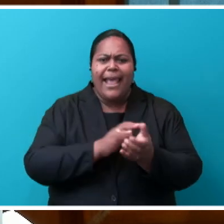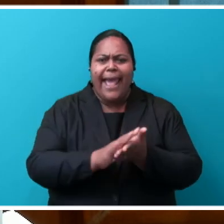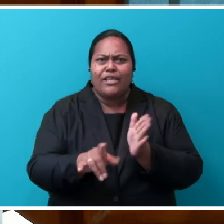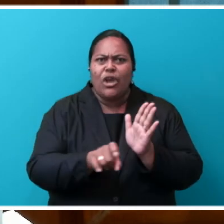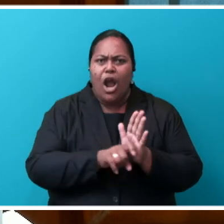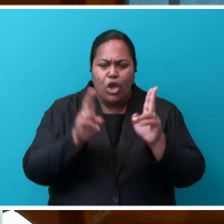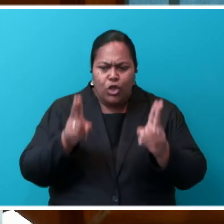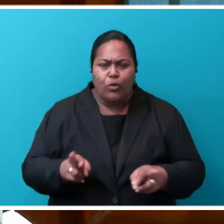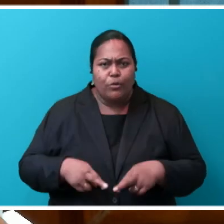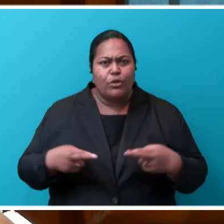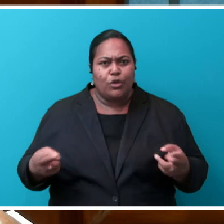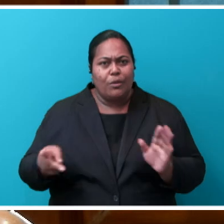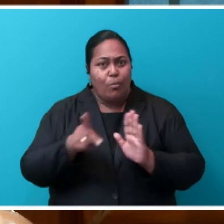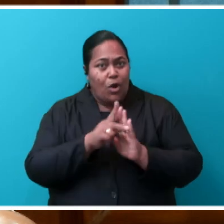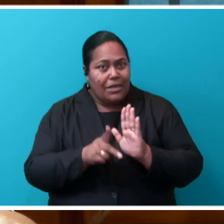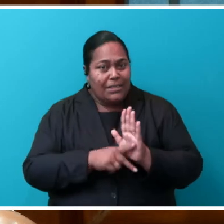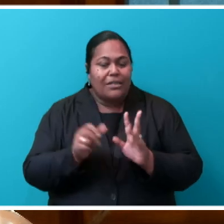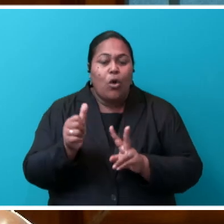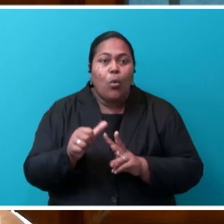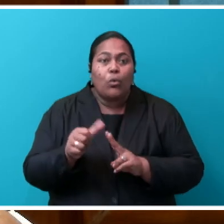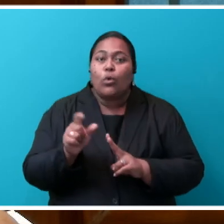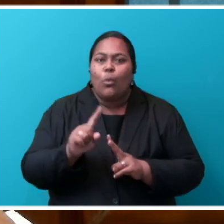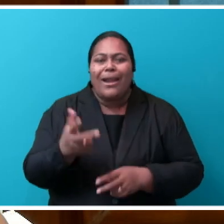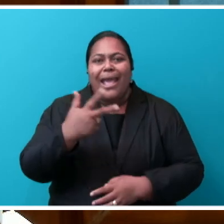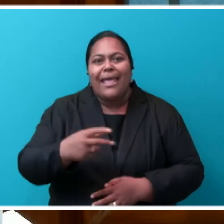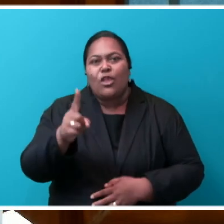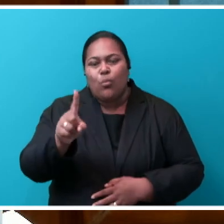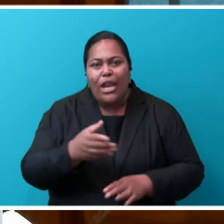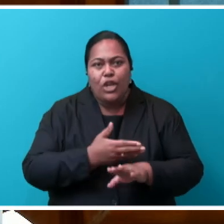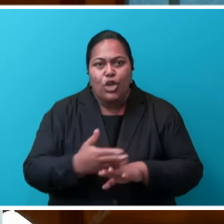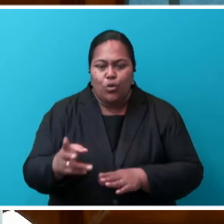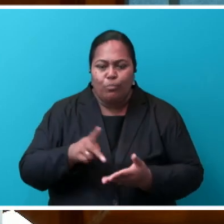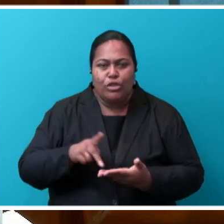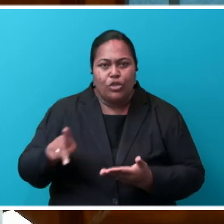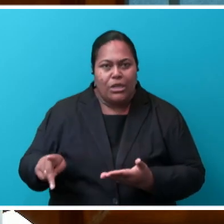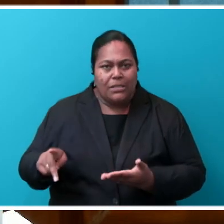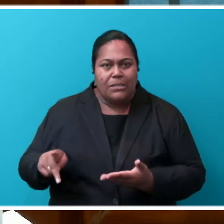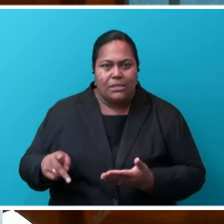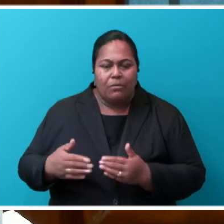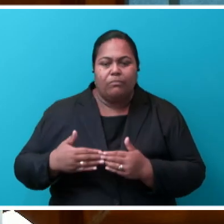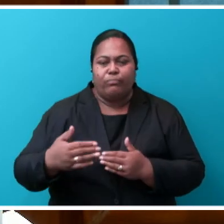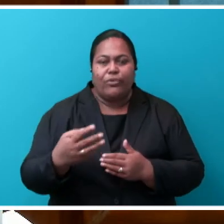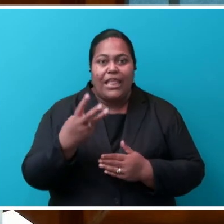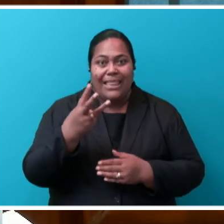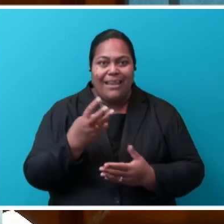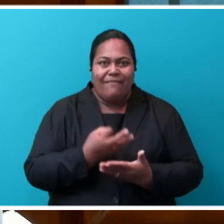the identification of personnel and inclusion of 81 new posts over the next 3 financial